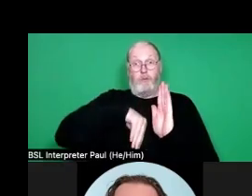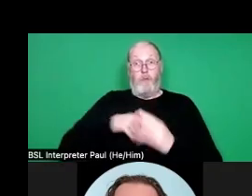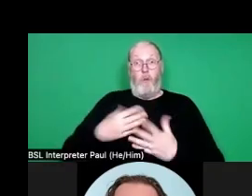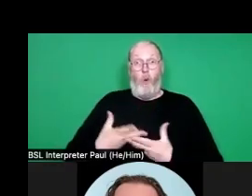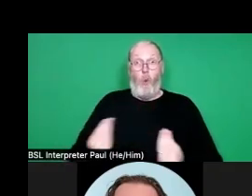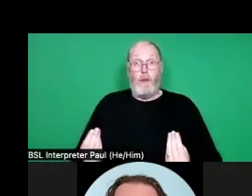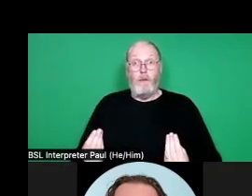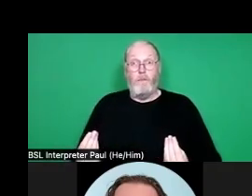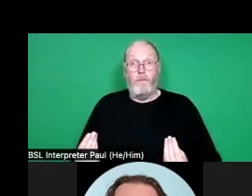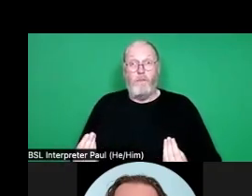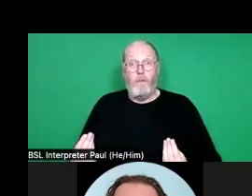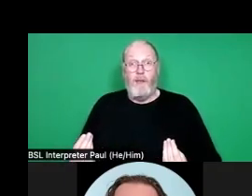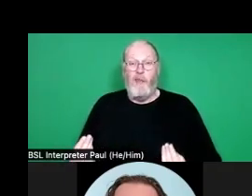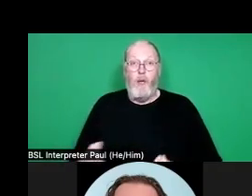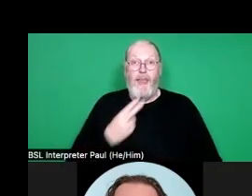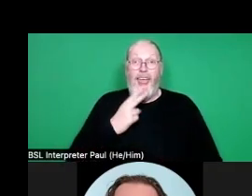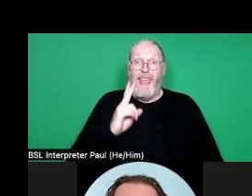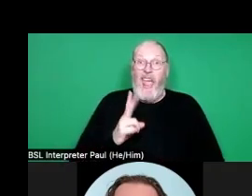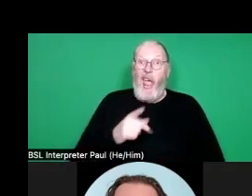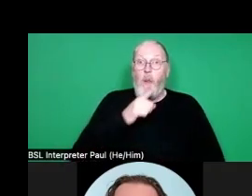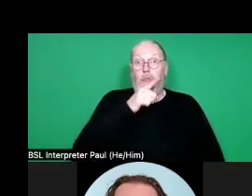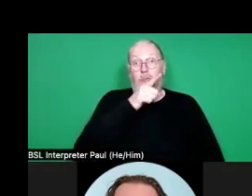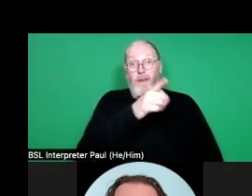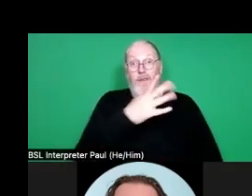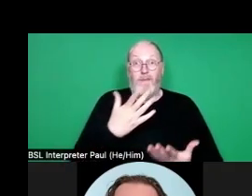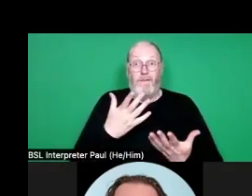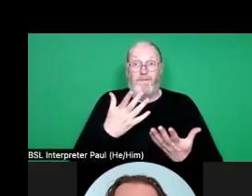into this reliance.